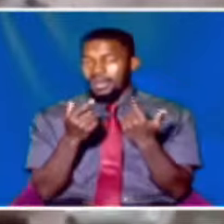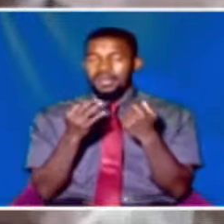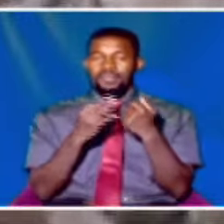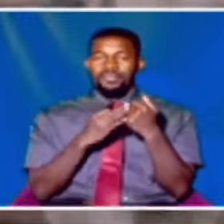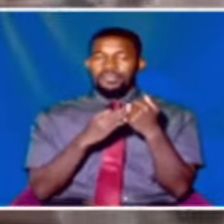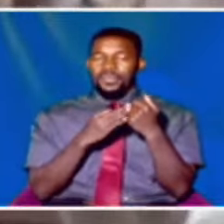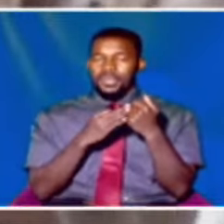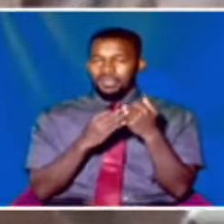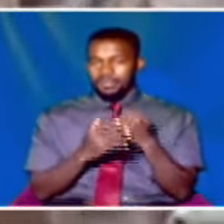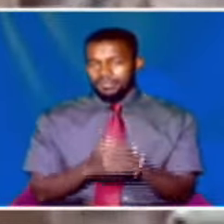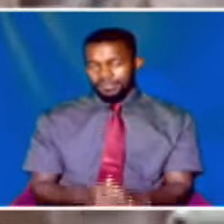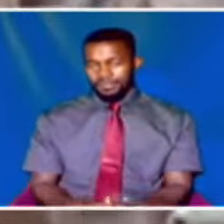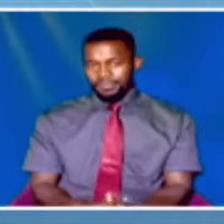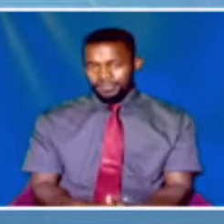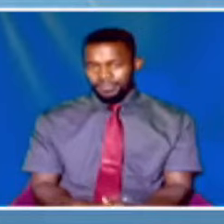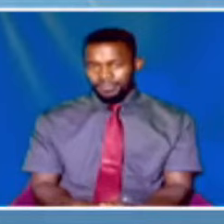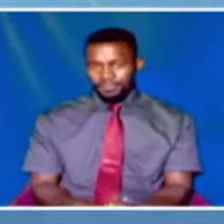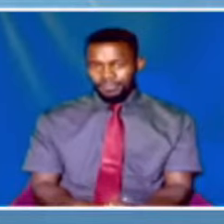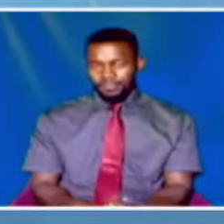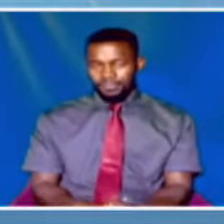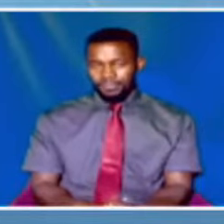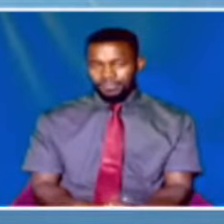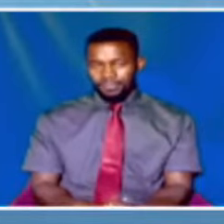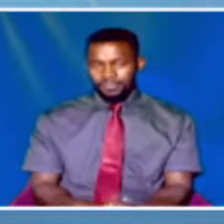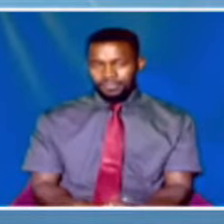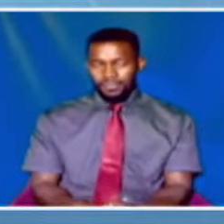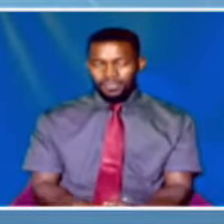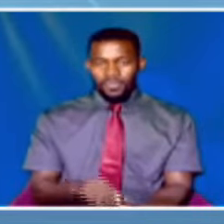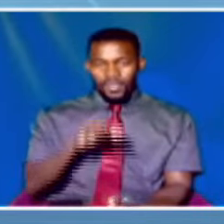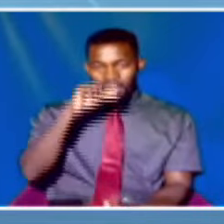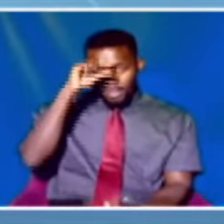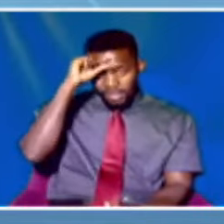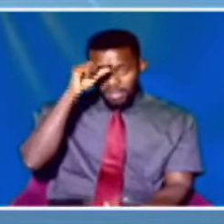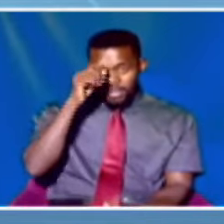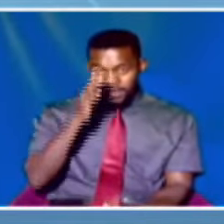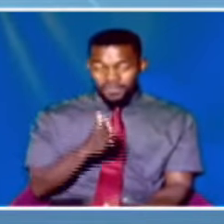KTN News. Governors have expressed their disappointment with the